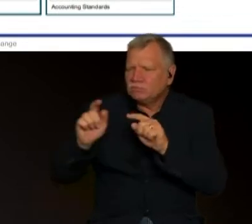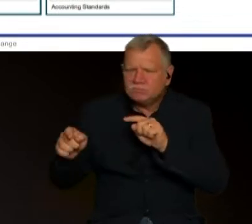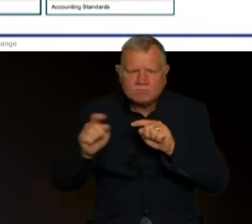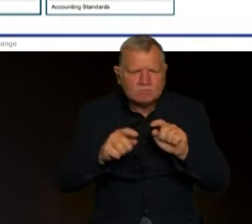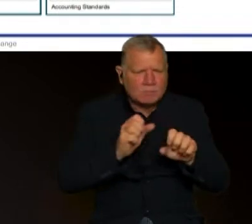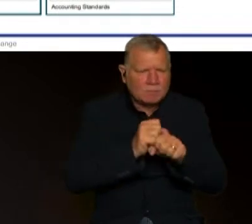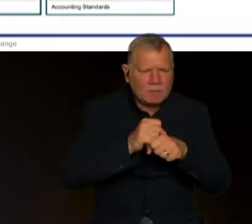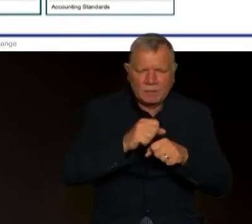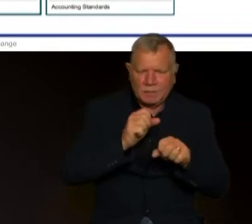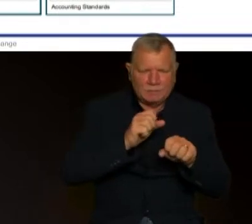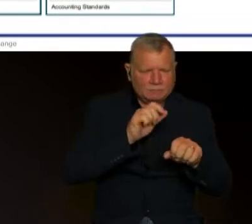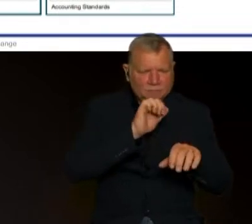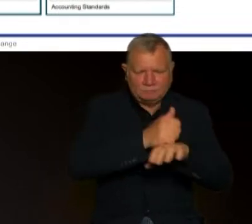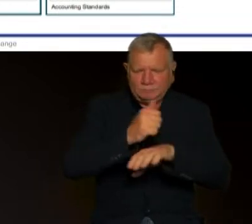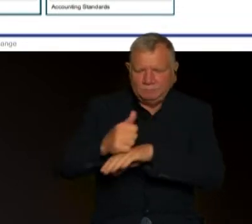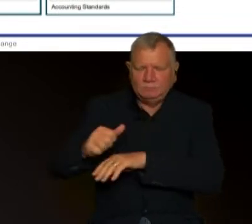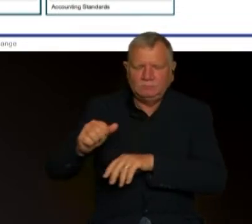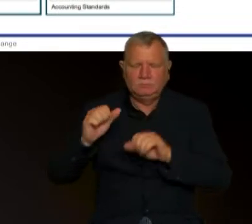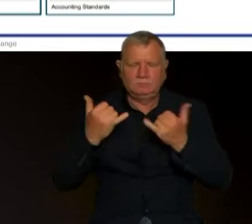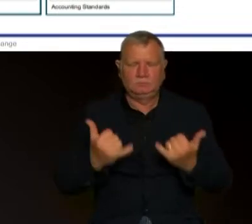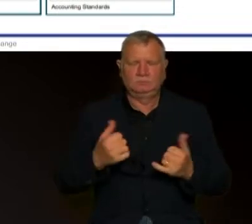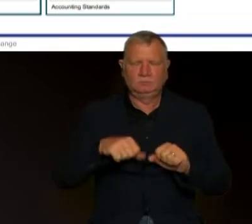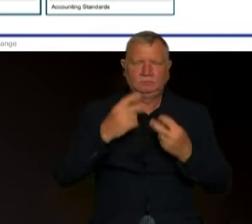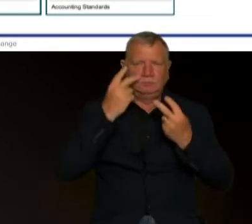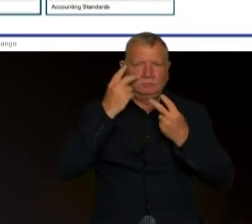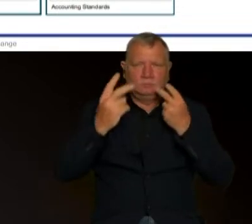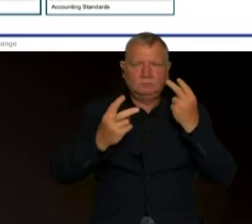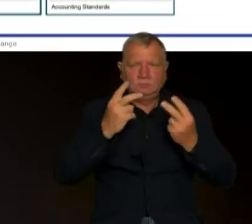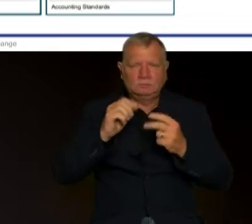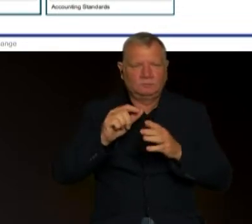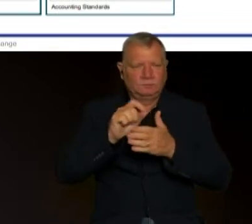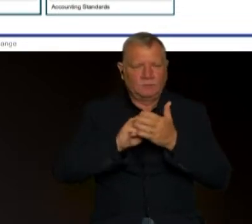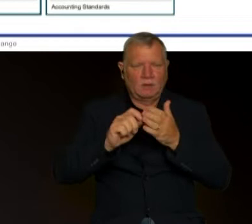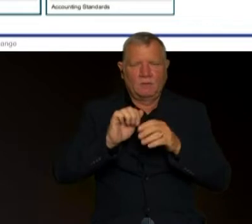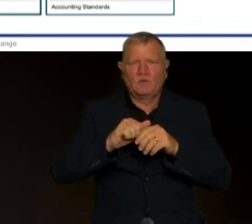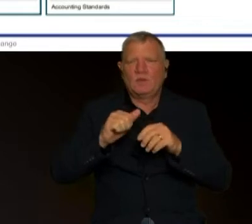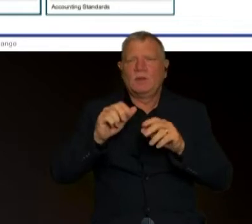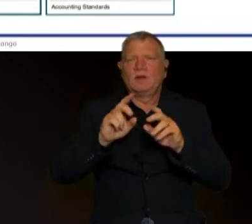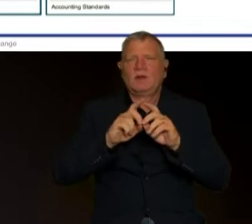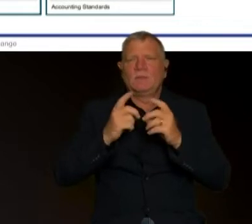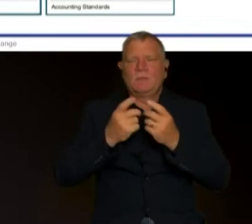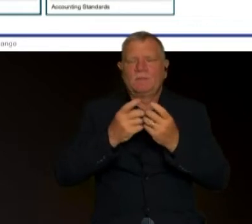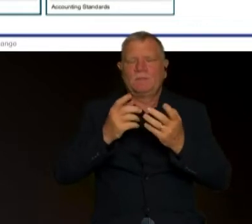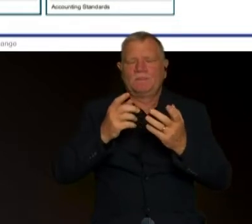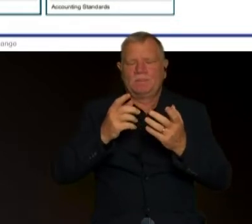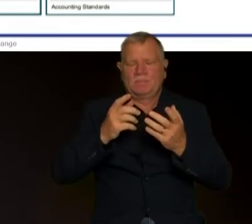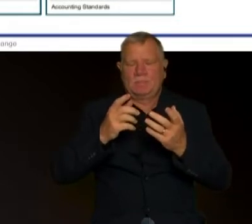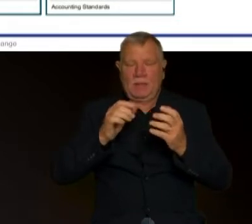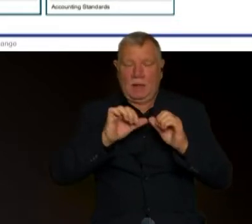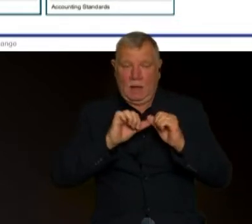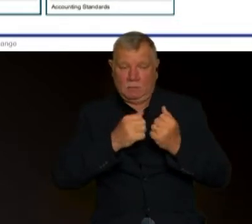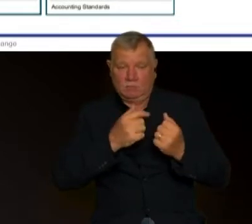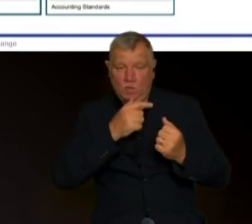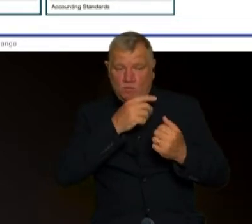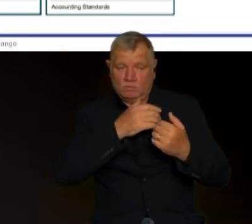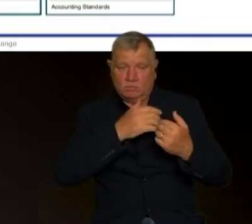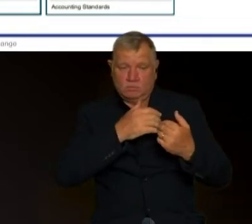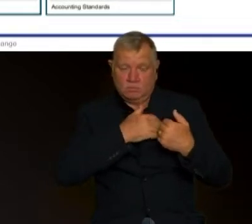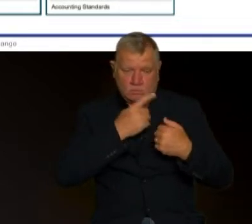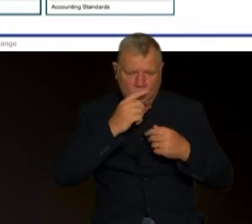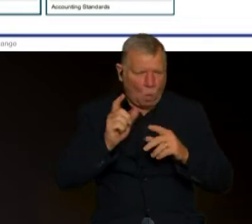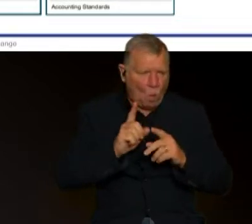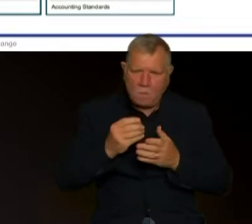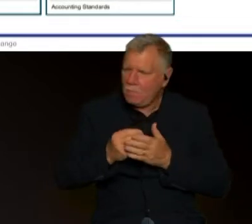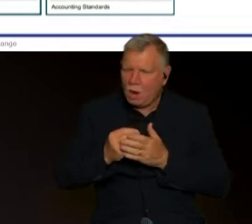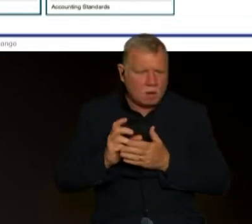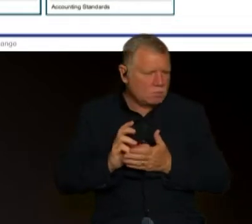accounting, technology, etc. So we have these visualizations which now allow the secretary and the HR department of the agency